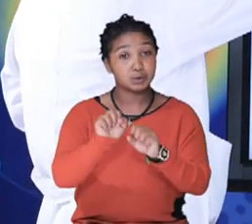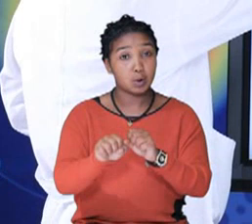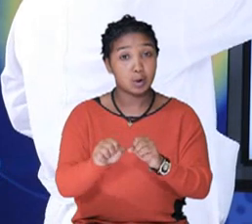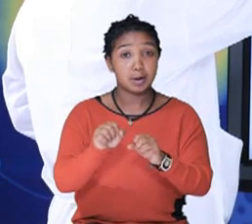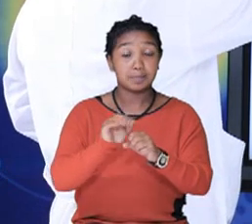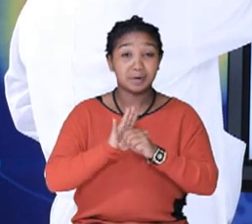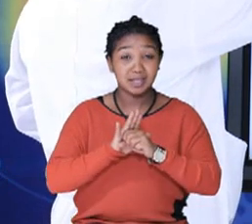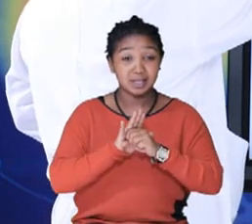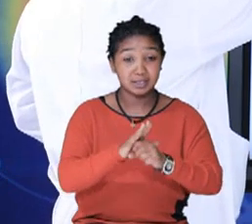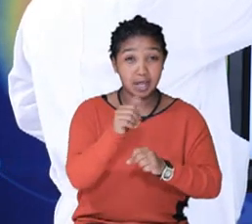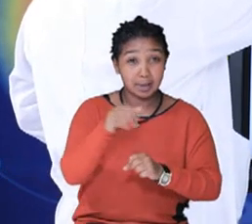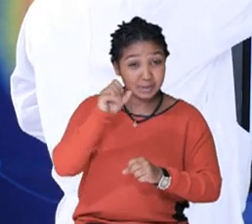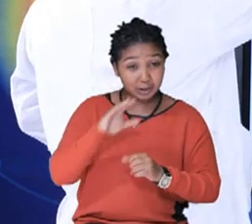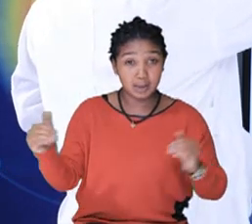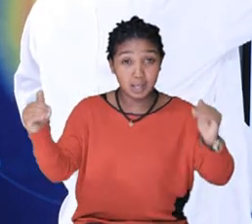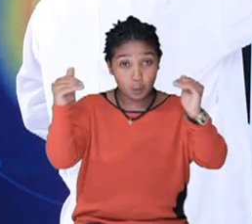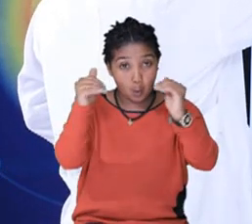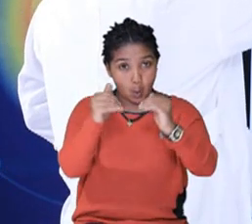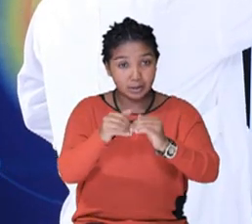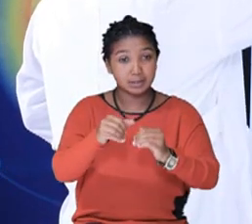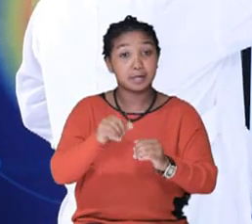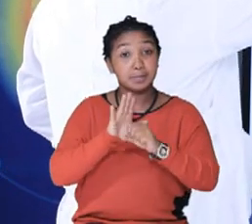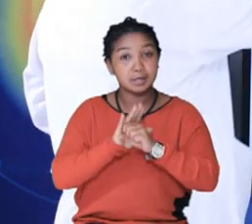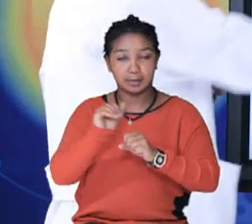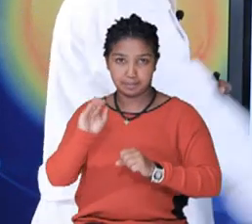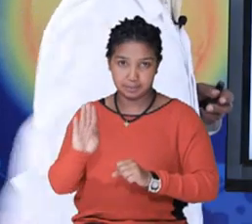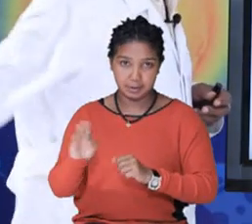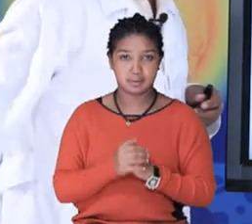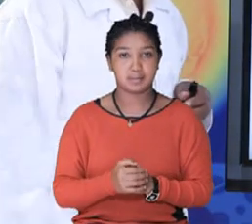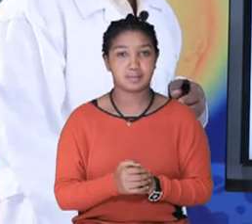So pressure at A must be equal to pressure at B.